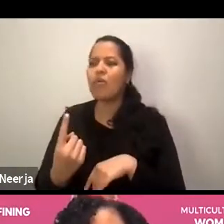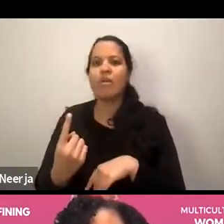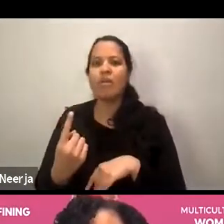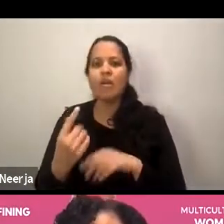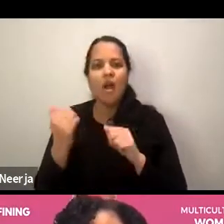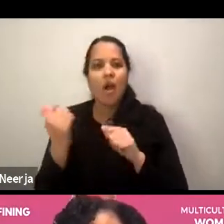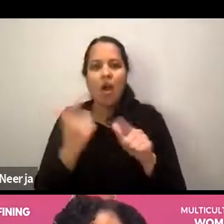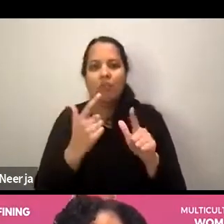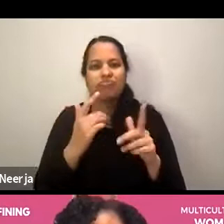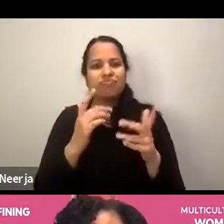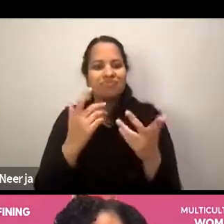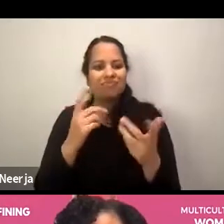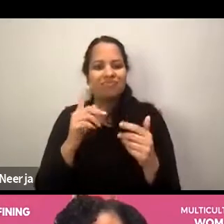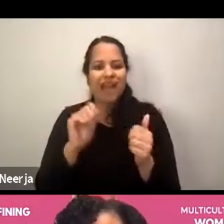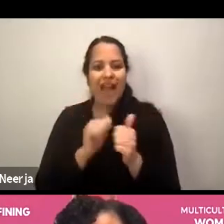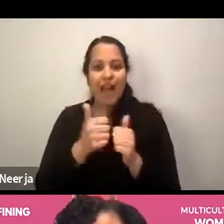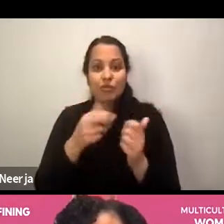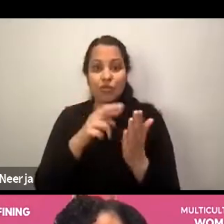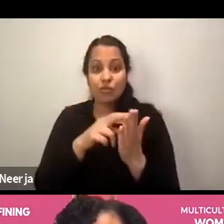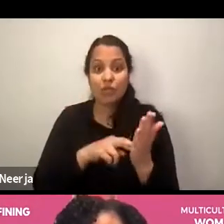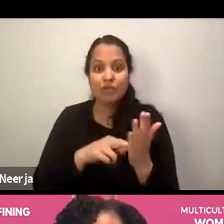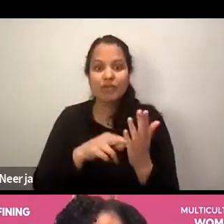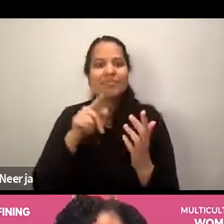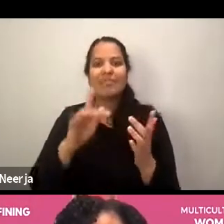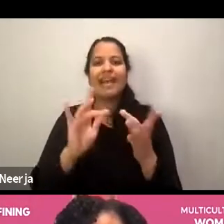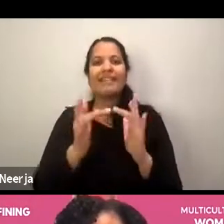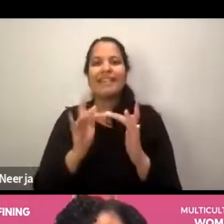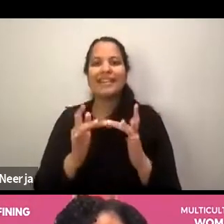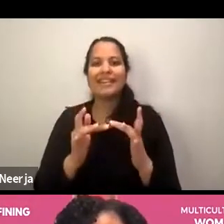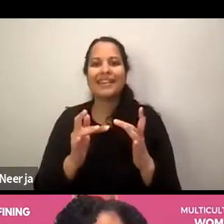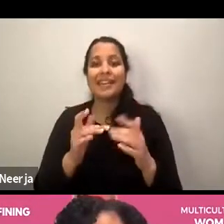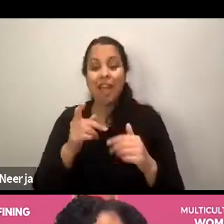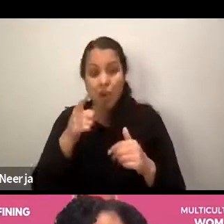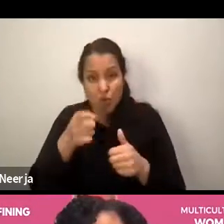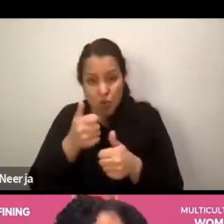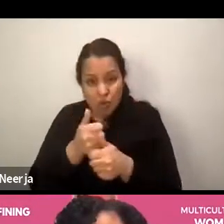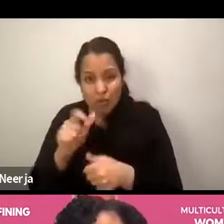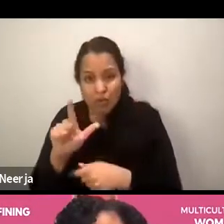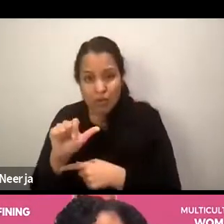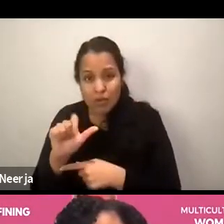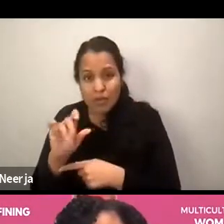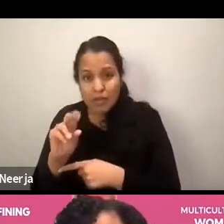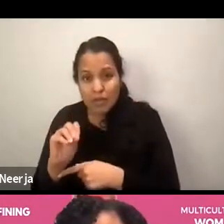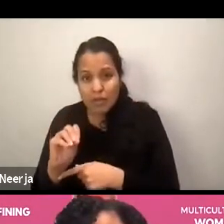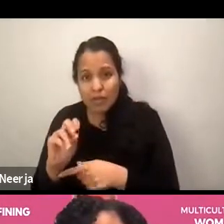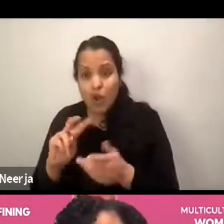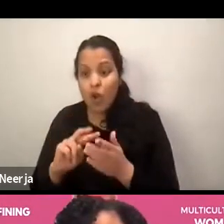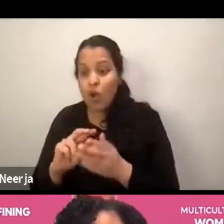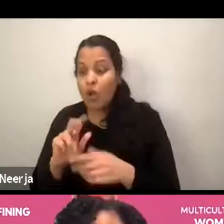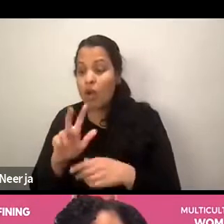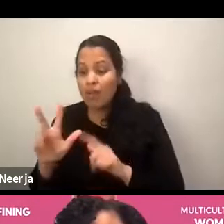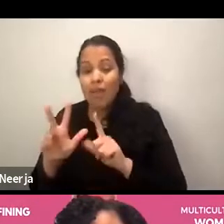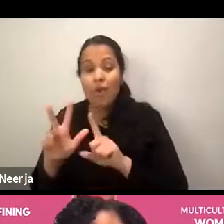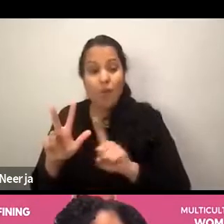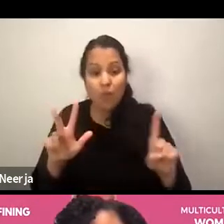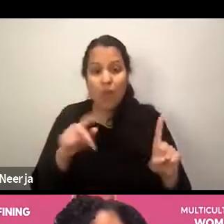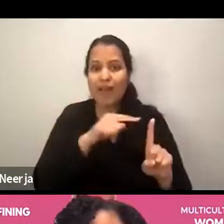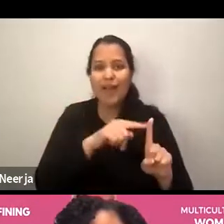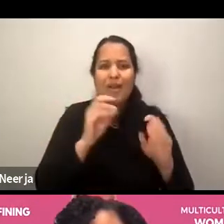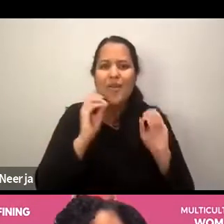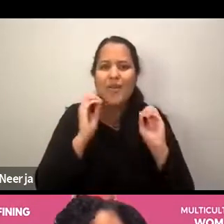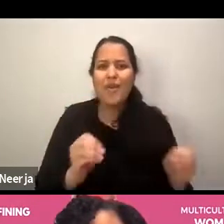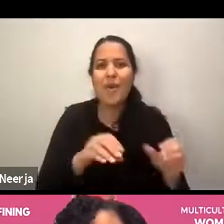if you're 1 in 3 Latinos, that means that we don't have access to technology or broadband. Then you start thinking about